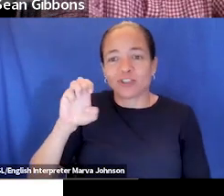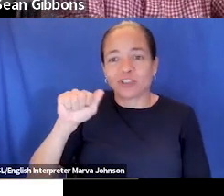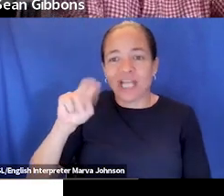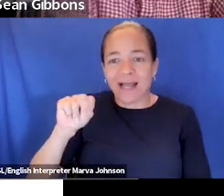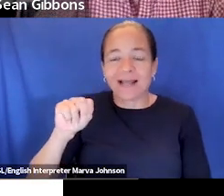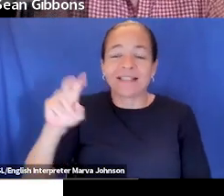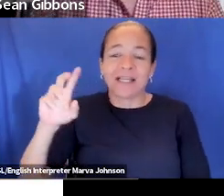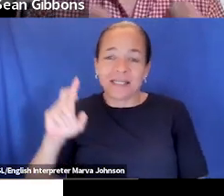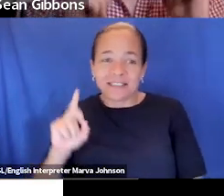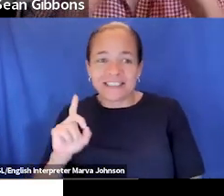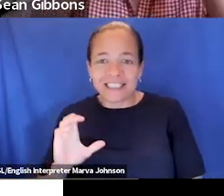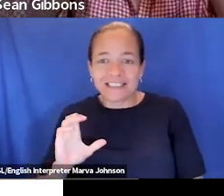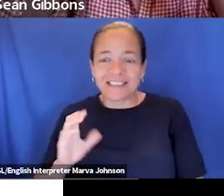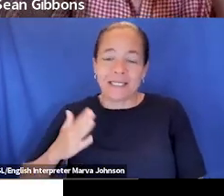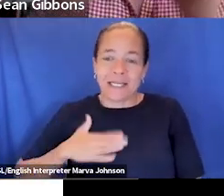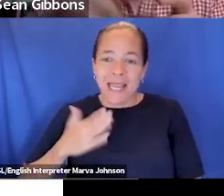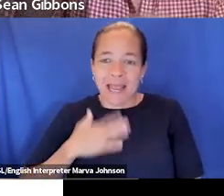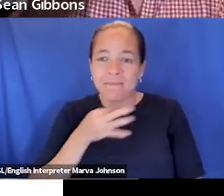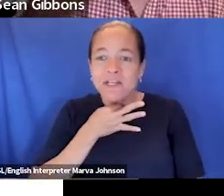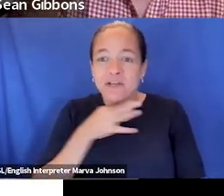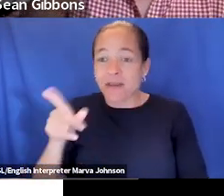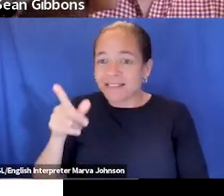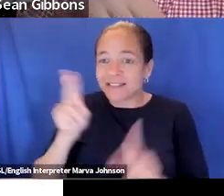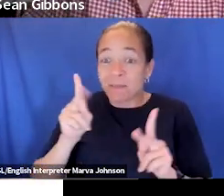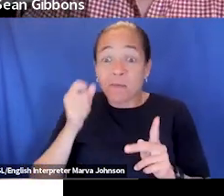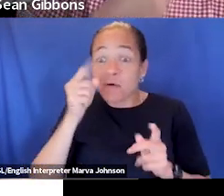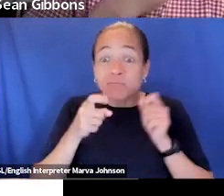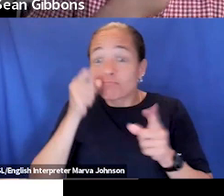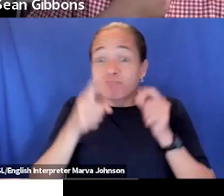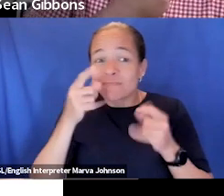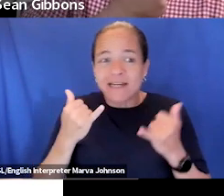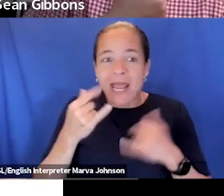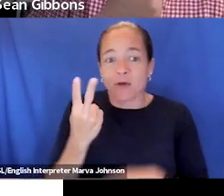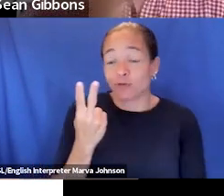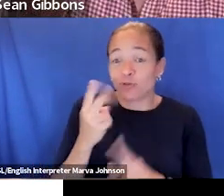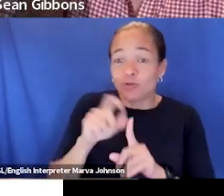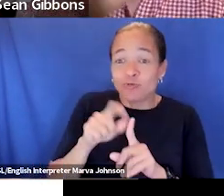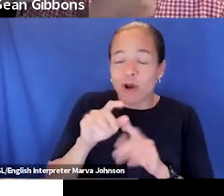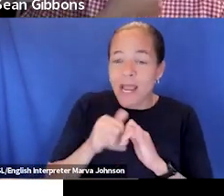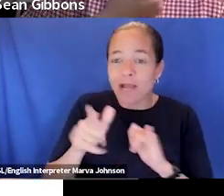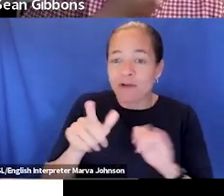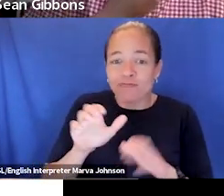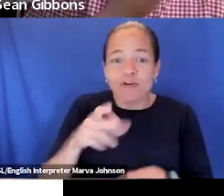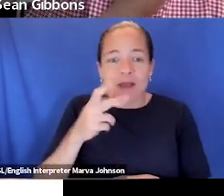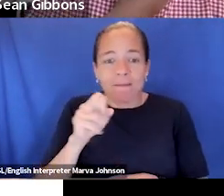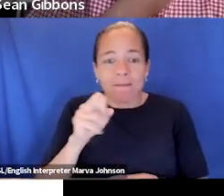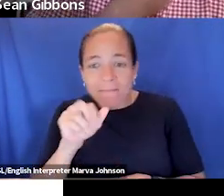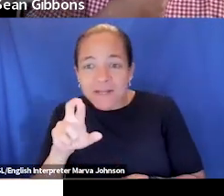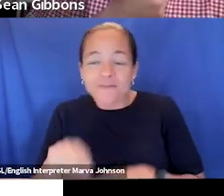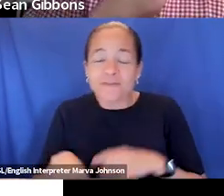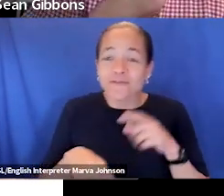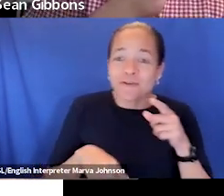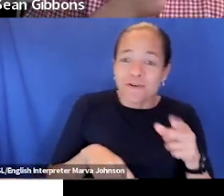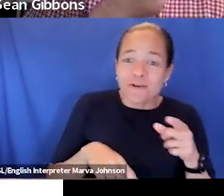ahead. Oh, here come folks right now. So go ahead, fire in your name in 2 words. How you doing? Peter, Vanya, and then where you at? Emmeline in DC eating